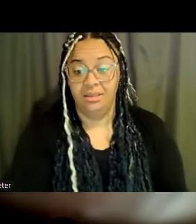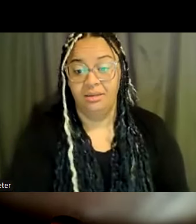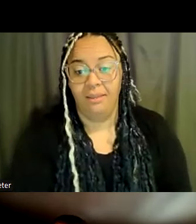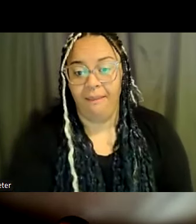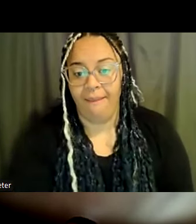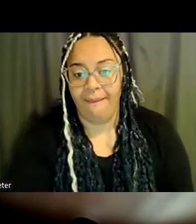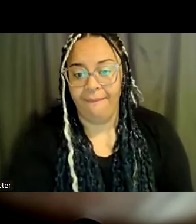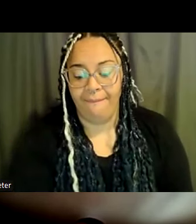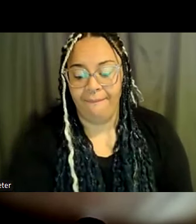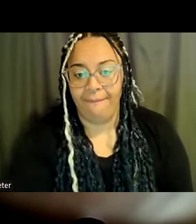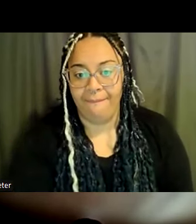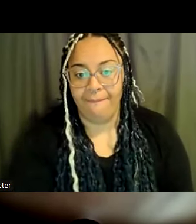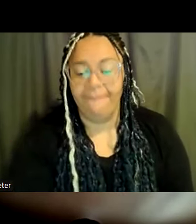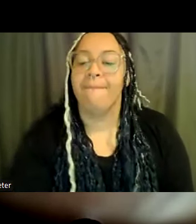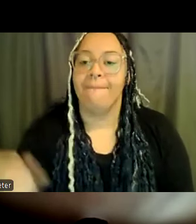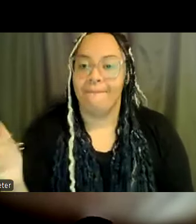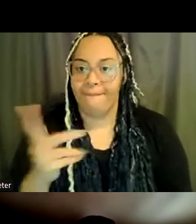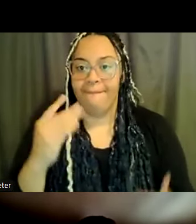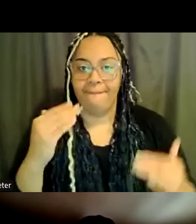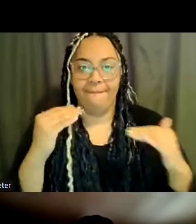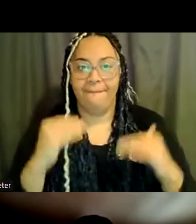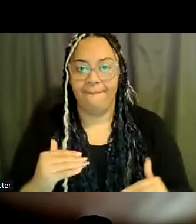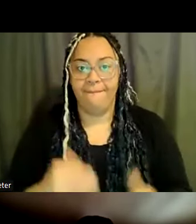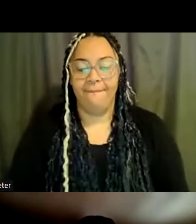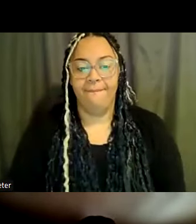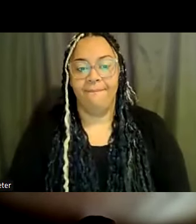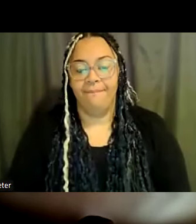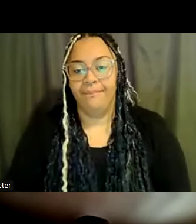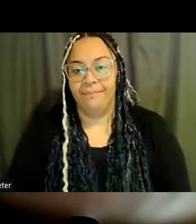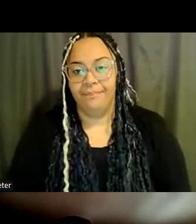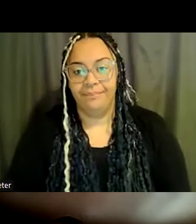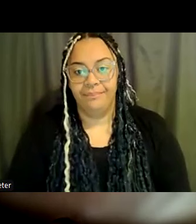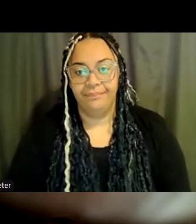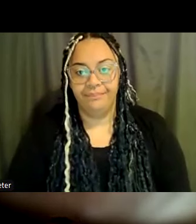cool. All right, so next slide, please.